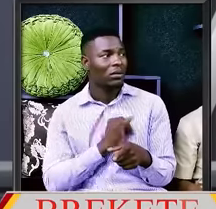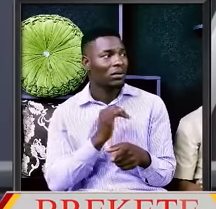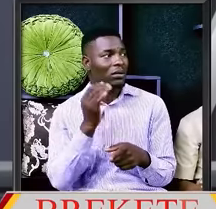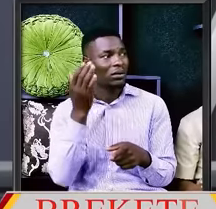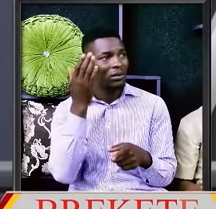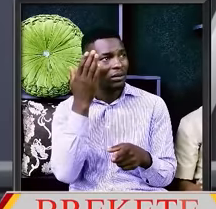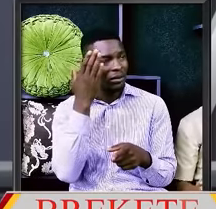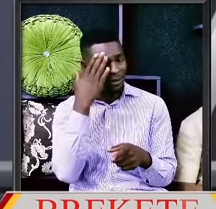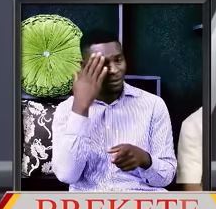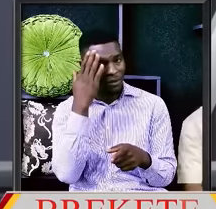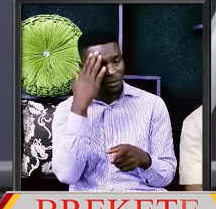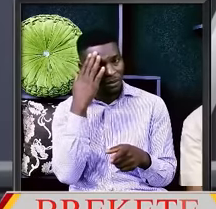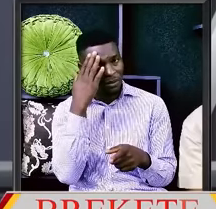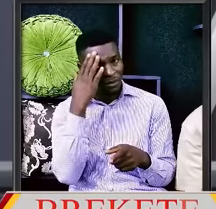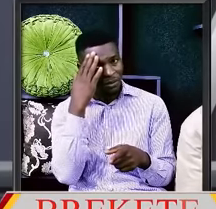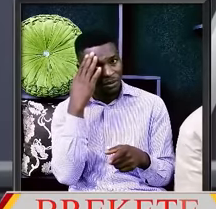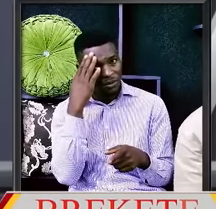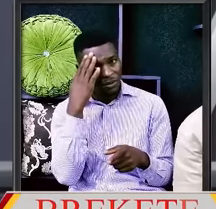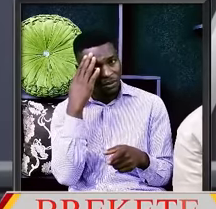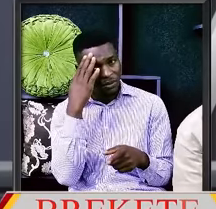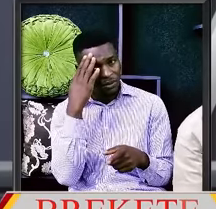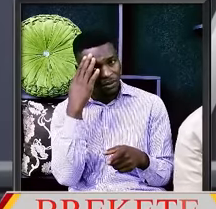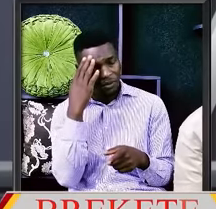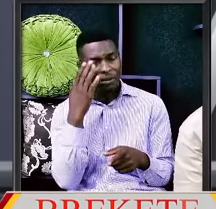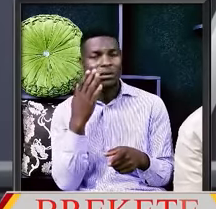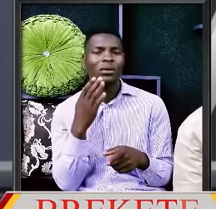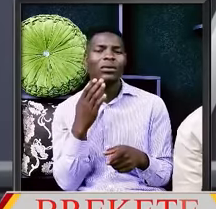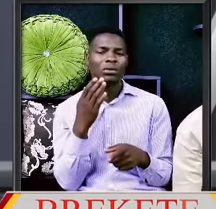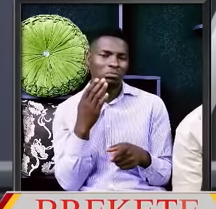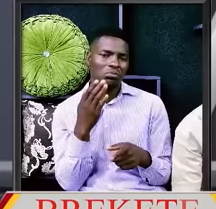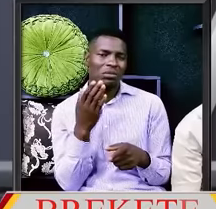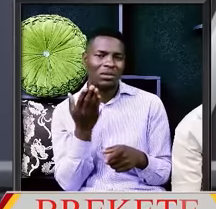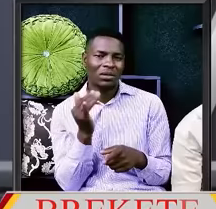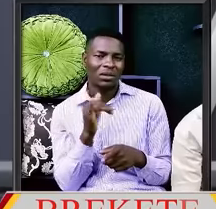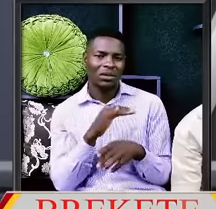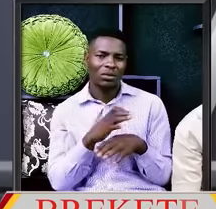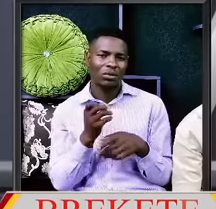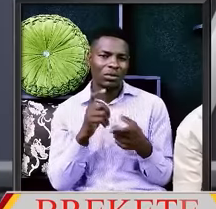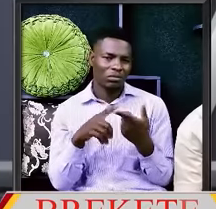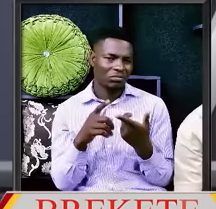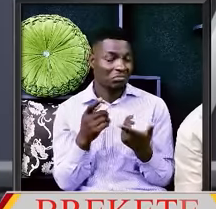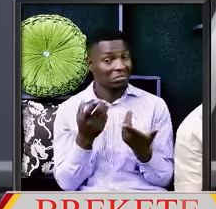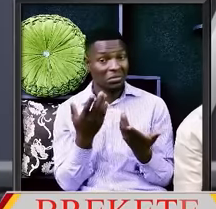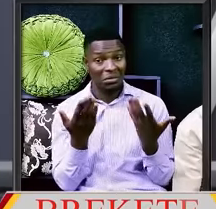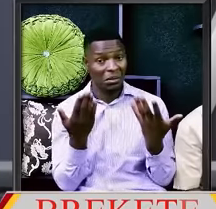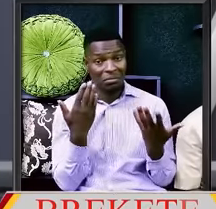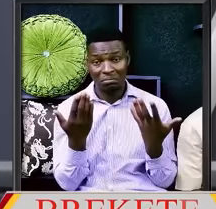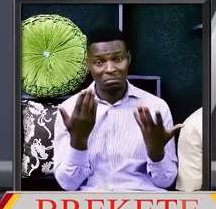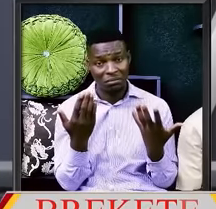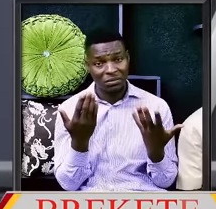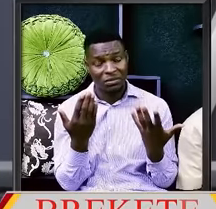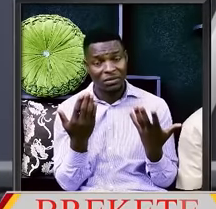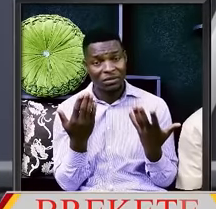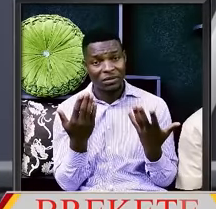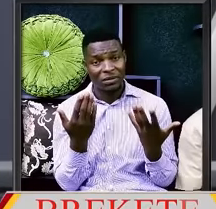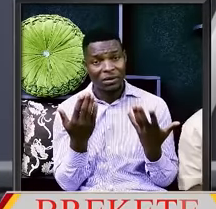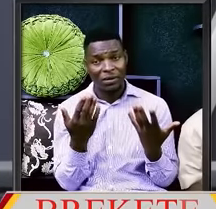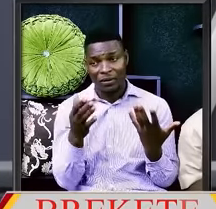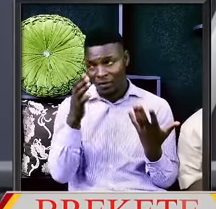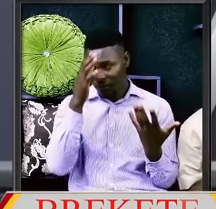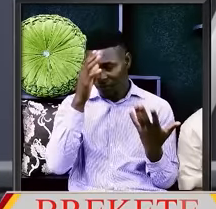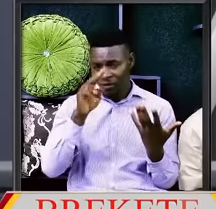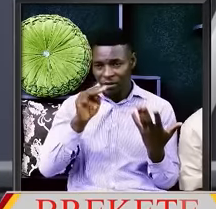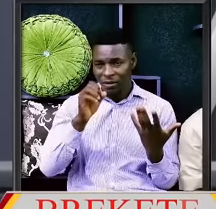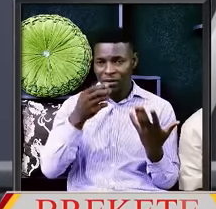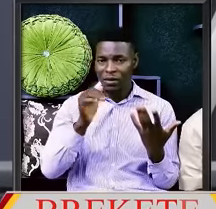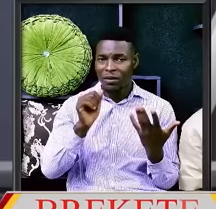all want closure. What killed their son or what killed their husband. And Baba Mohbad should not also